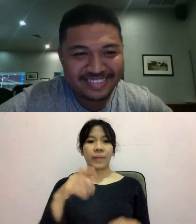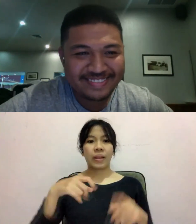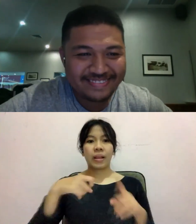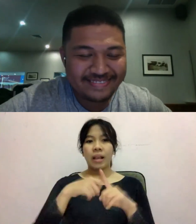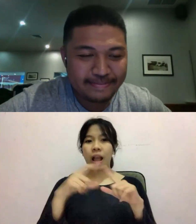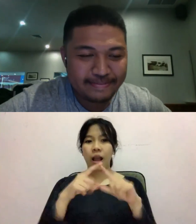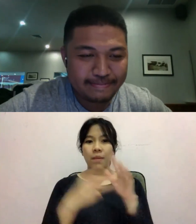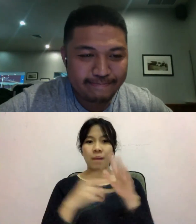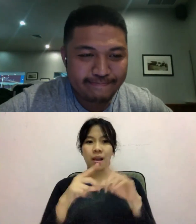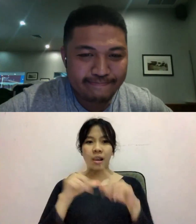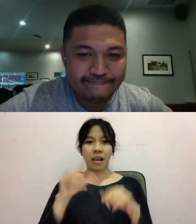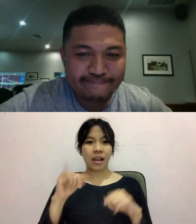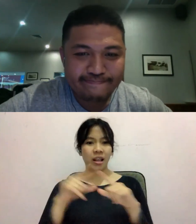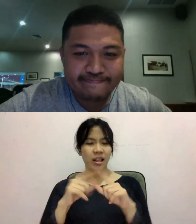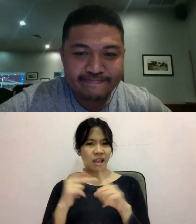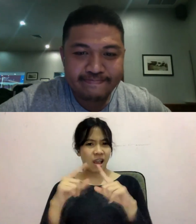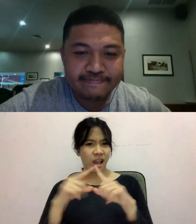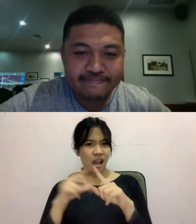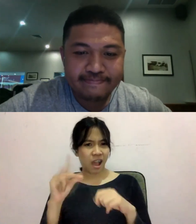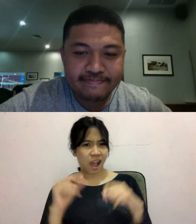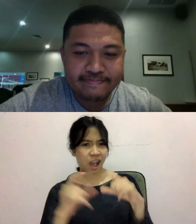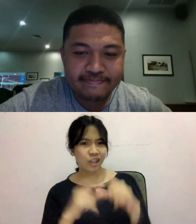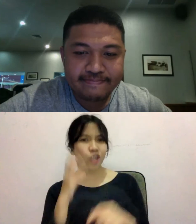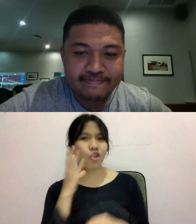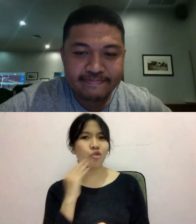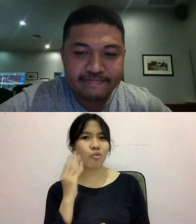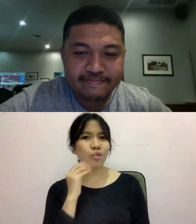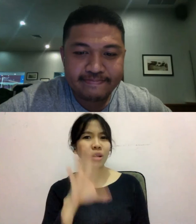Exactly. Everybody has their own timeline.